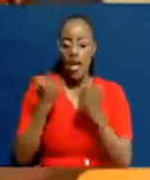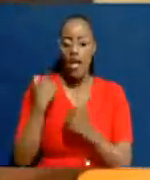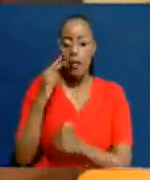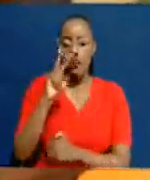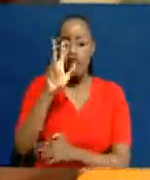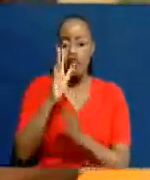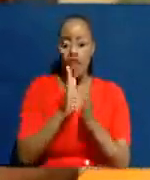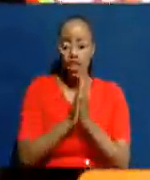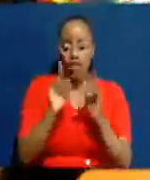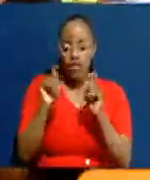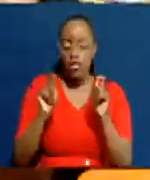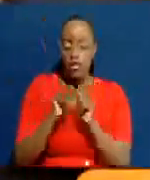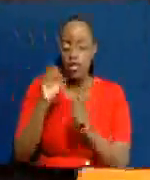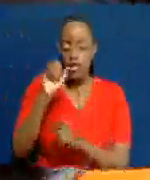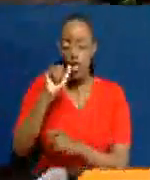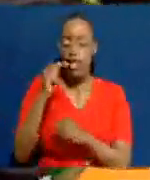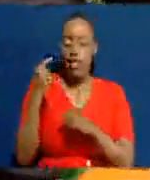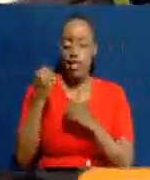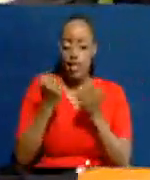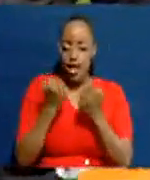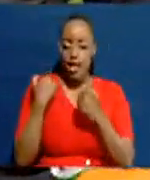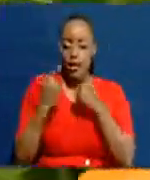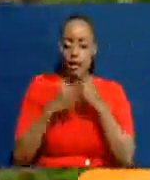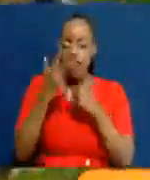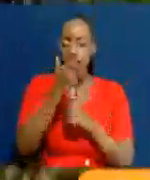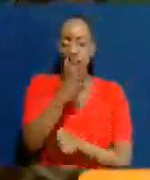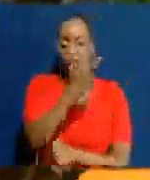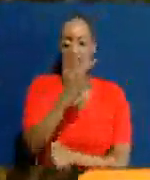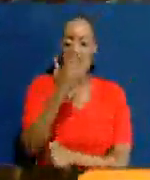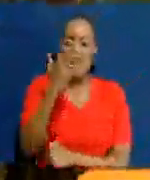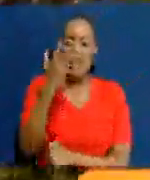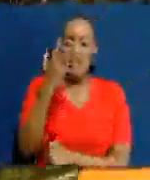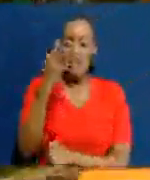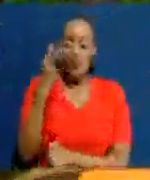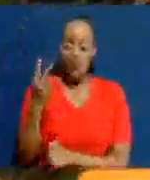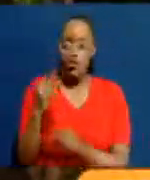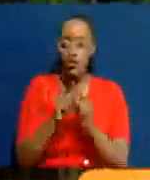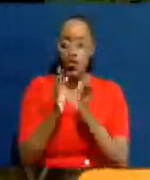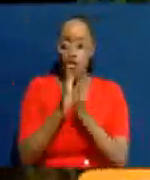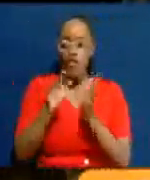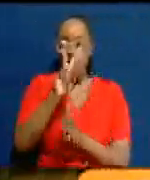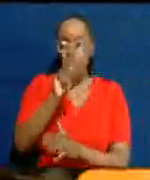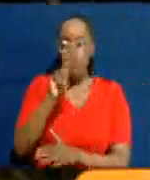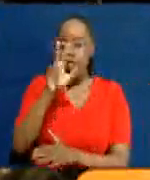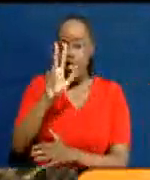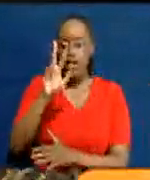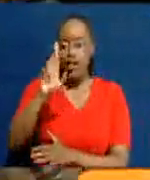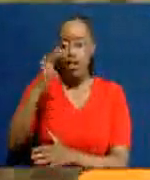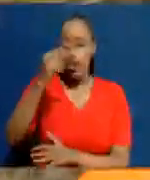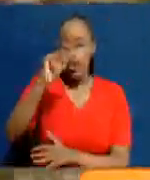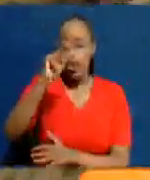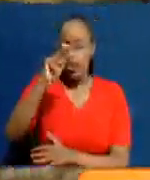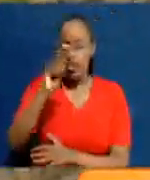23 and Tim Kasten's car number 63 were the second and the third highest fundraisers. The overall 2023 Rhino Charge Challenge